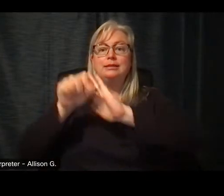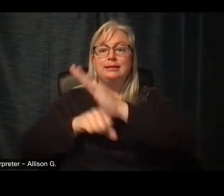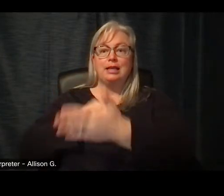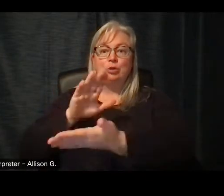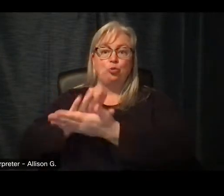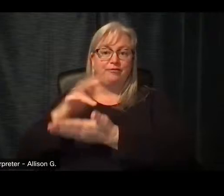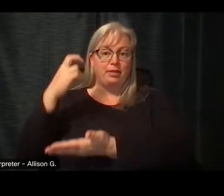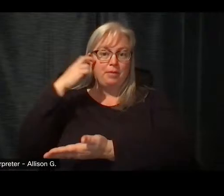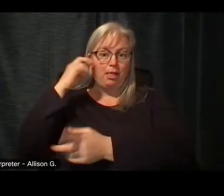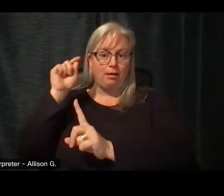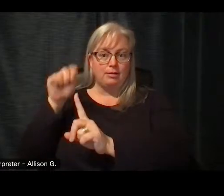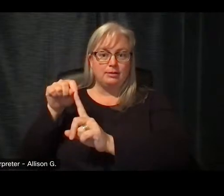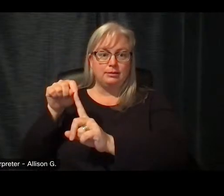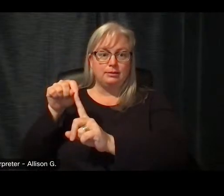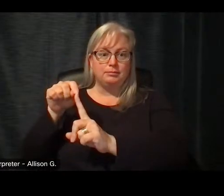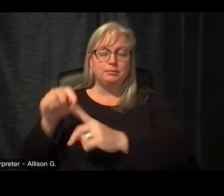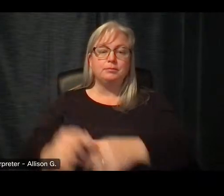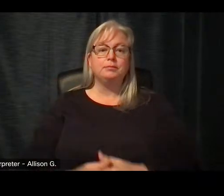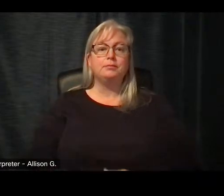the Blind.